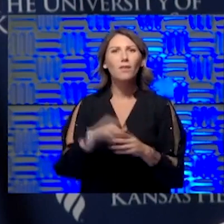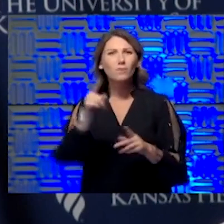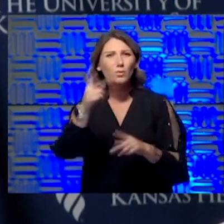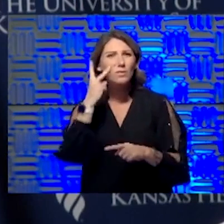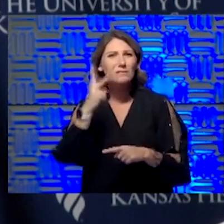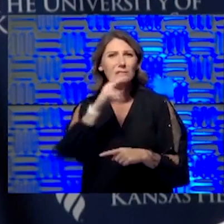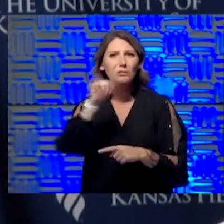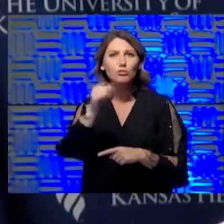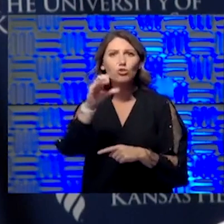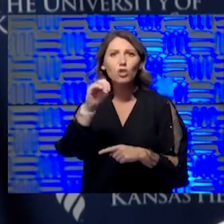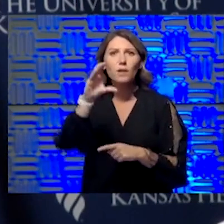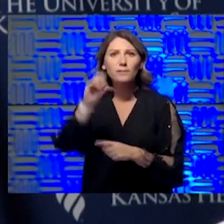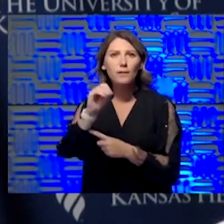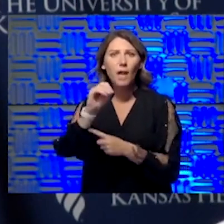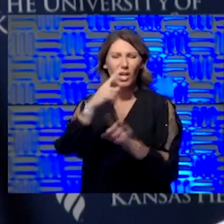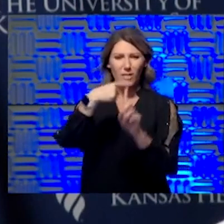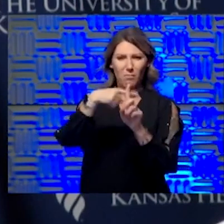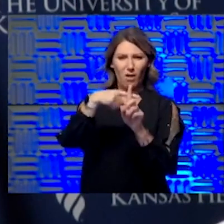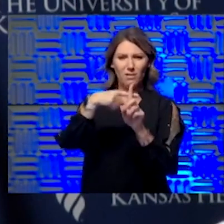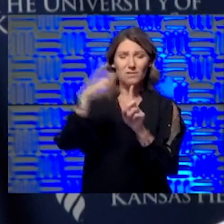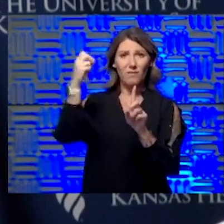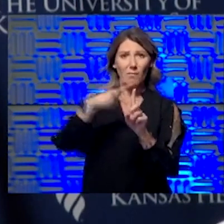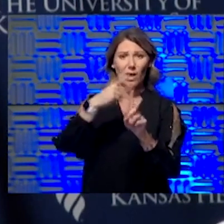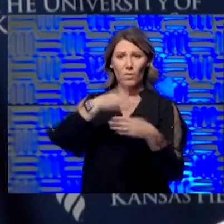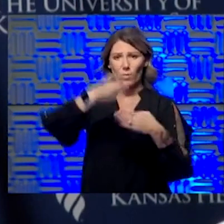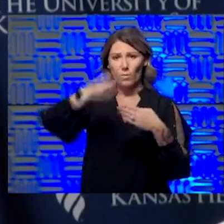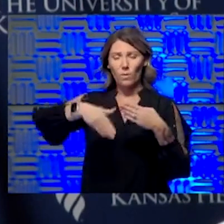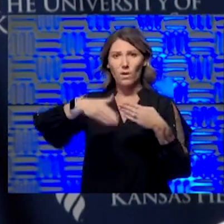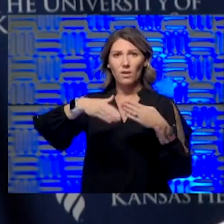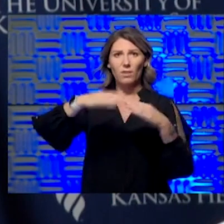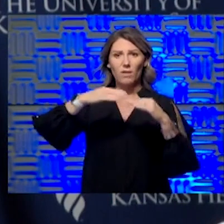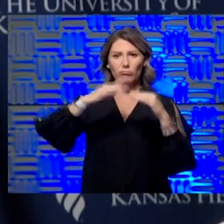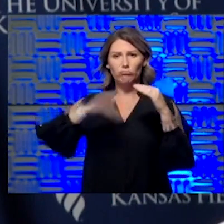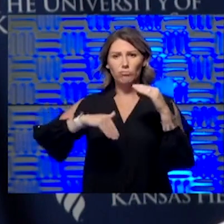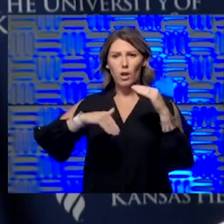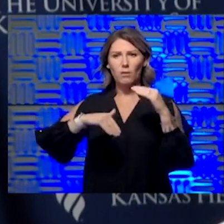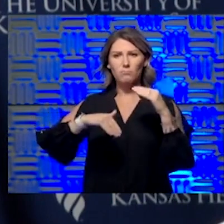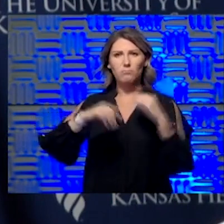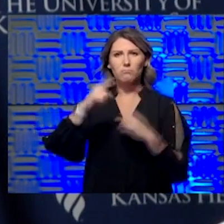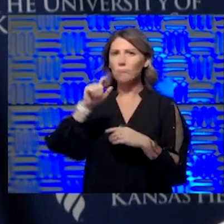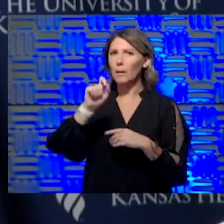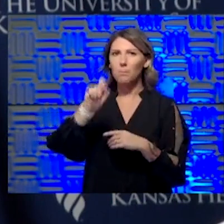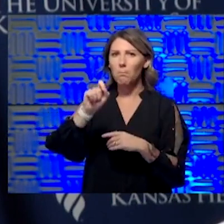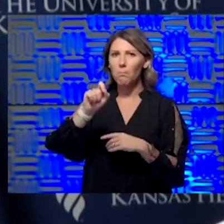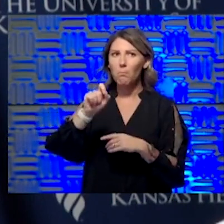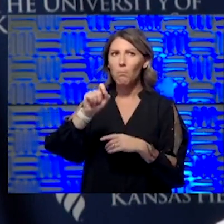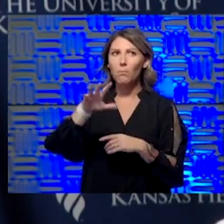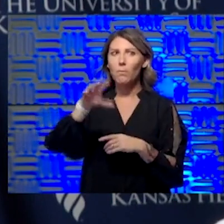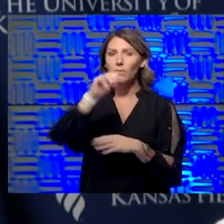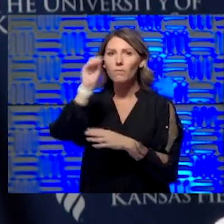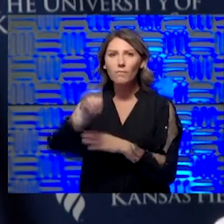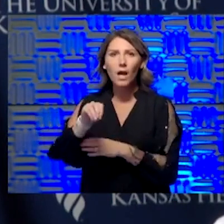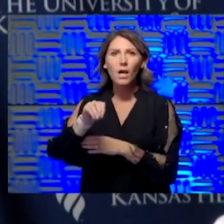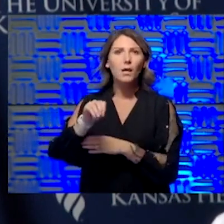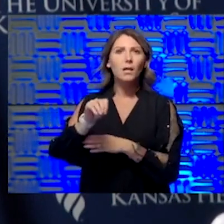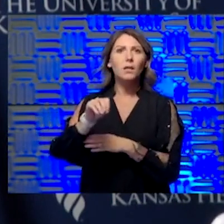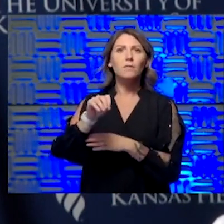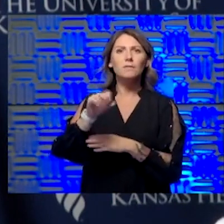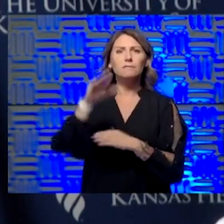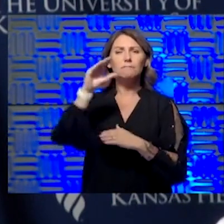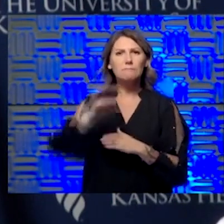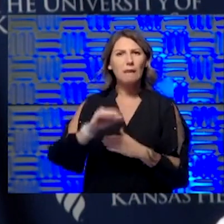work with them to get them in, whether through telemedicine or a face-to-face visit. And we have ways that we're doing that now. It'll